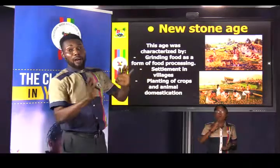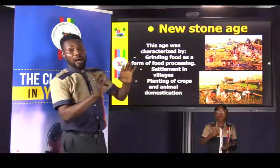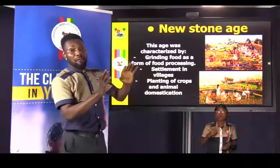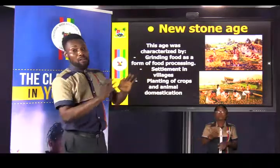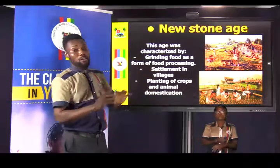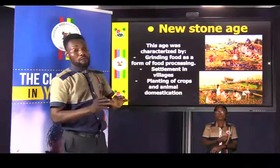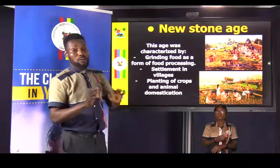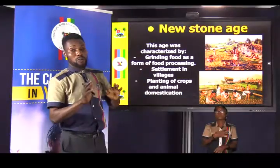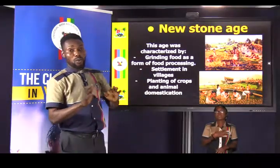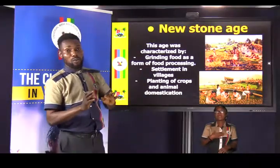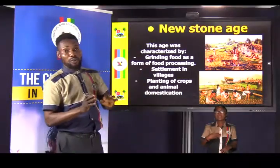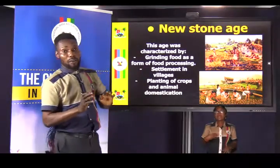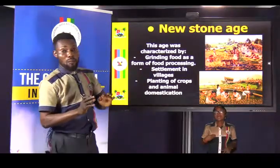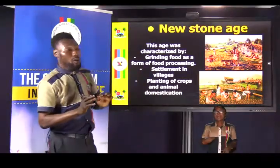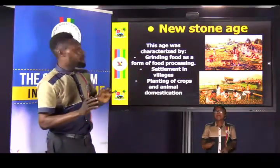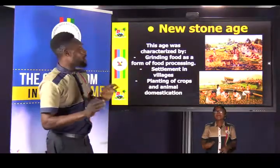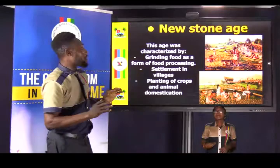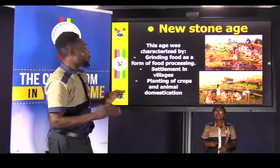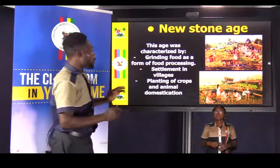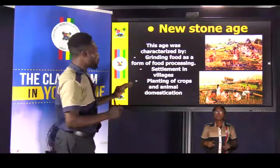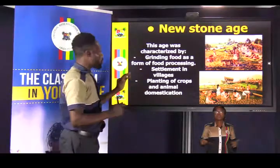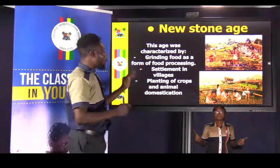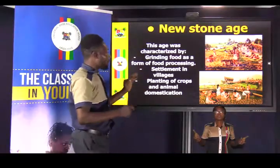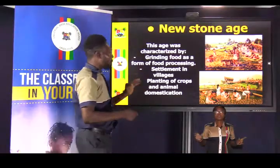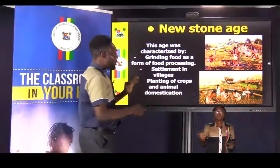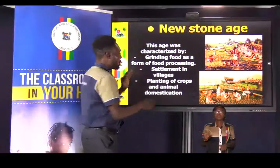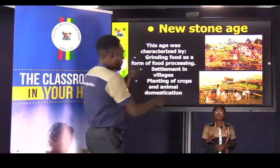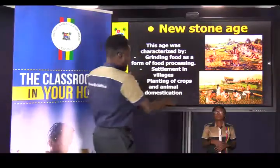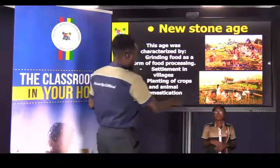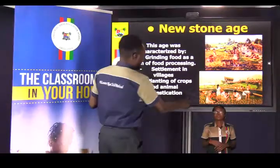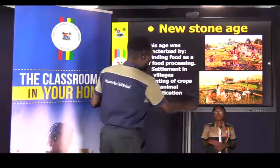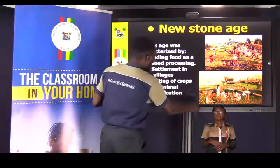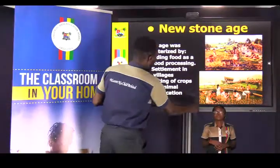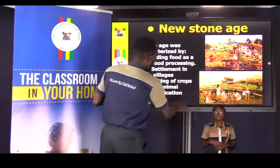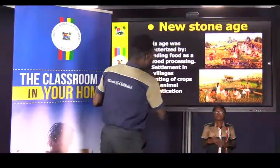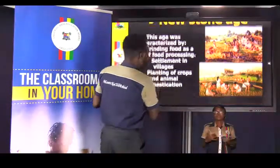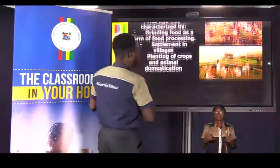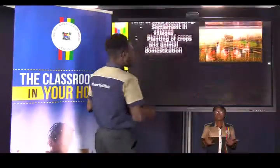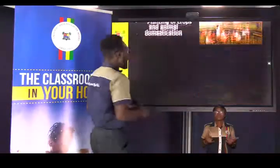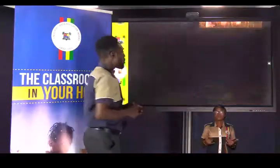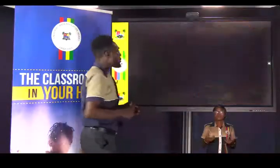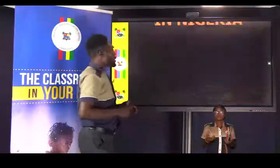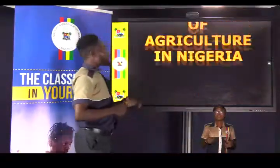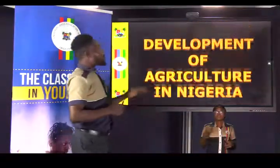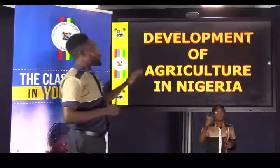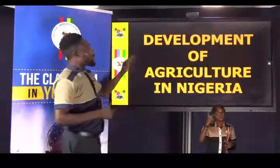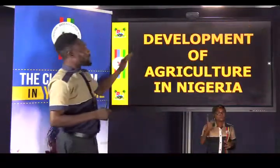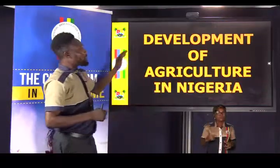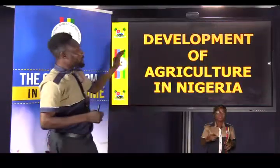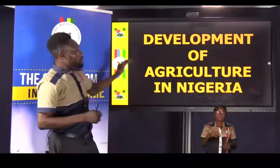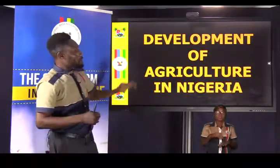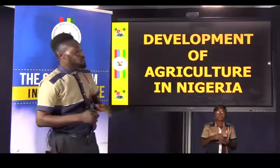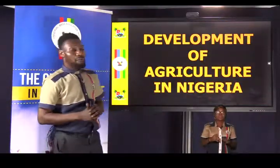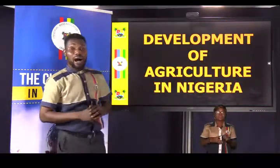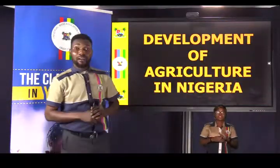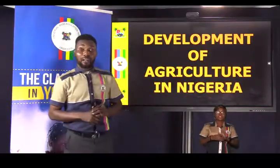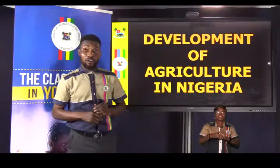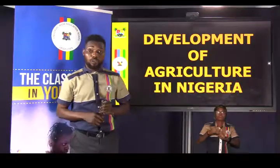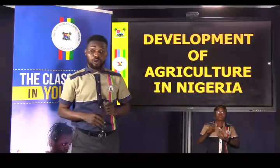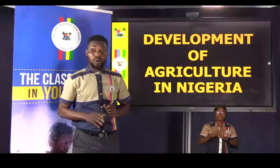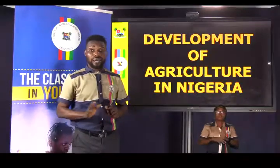the eras of historical development of agriculture in the world. So now let's look at development